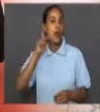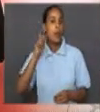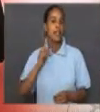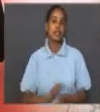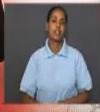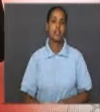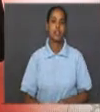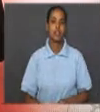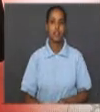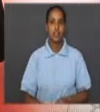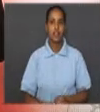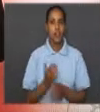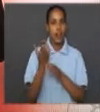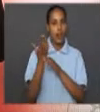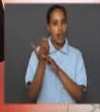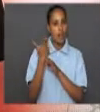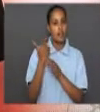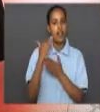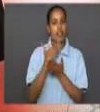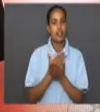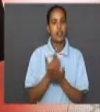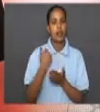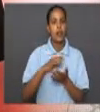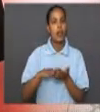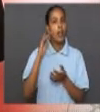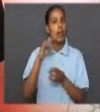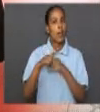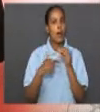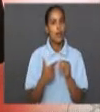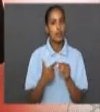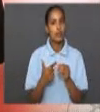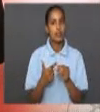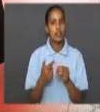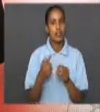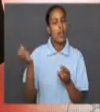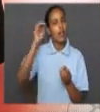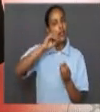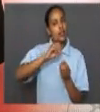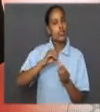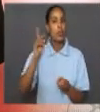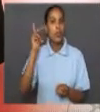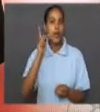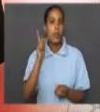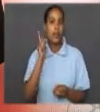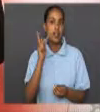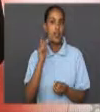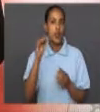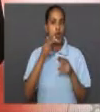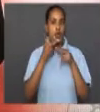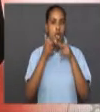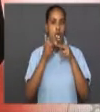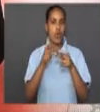polymers. In the last lesson, we learned about the addition polymers